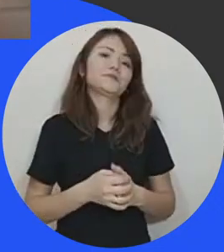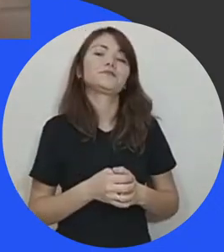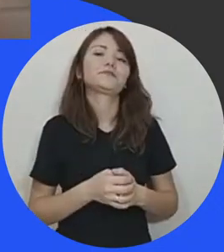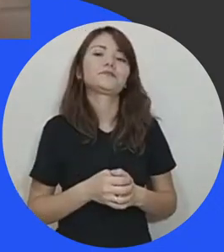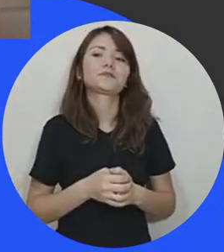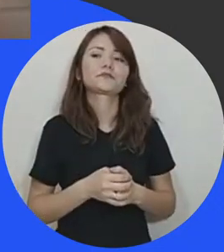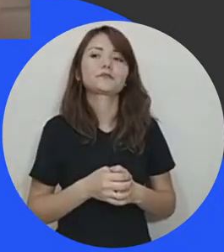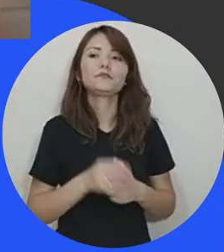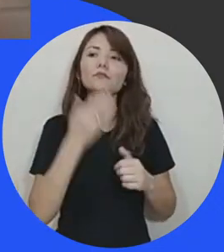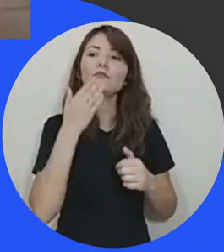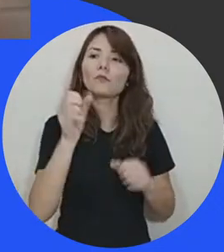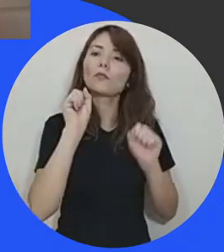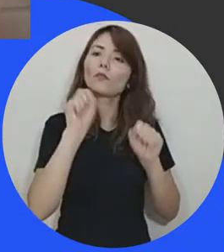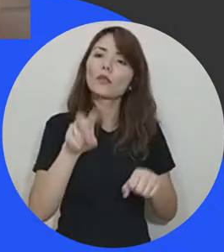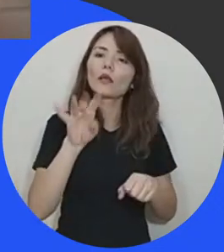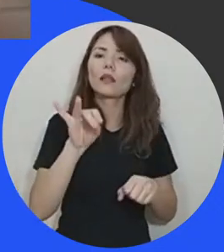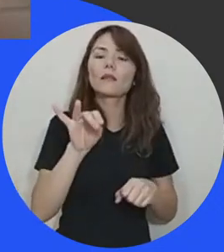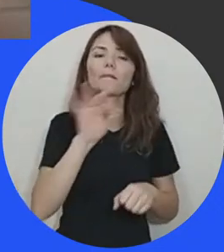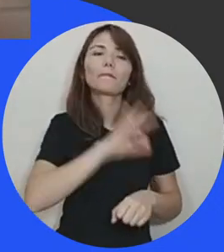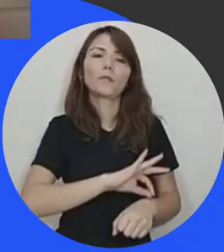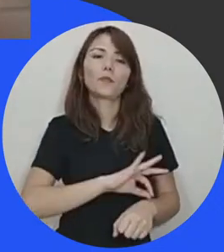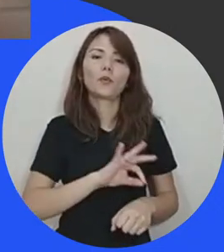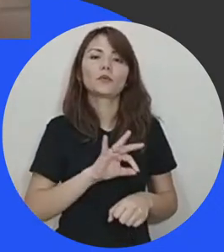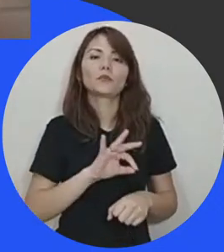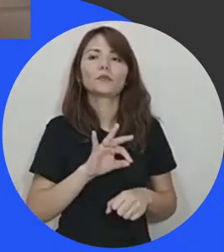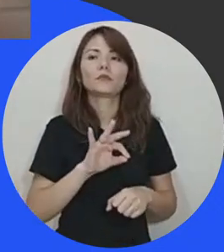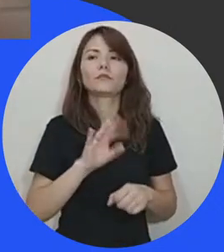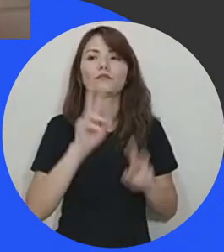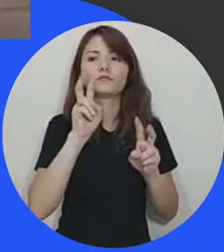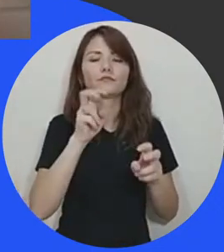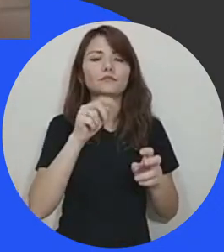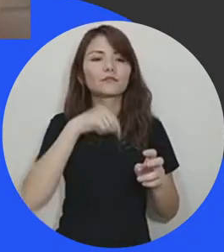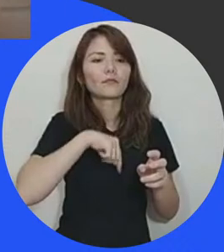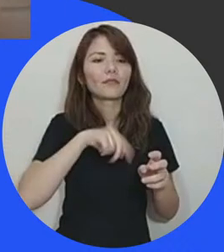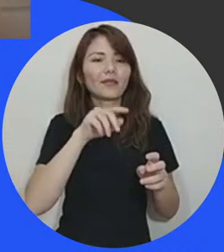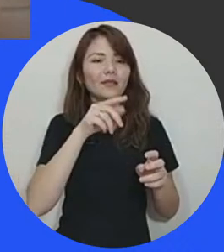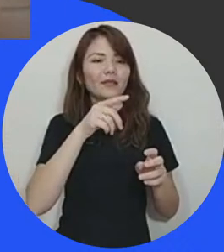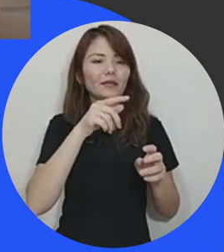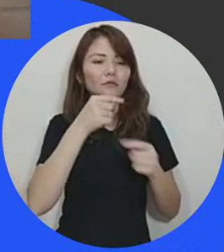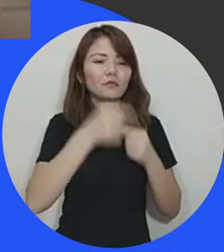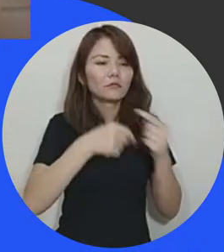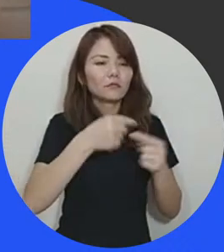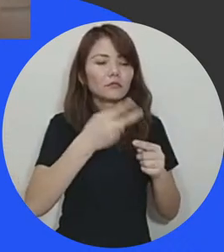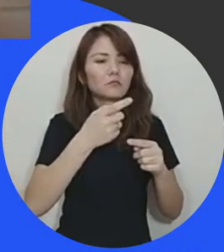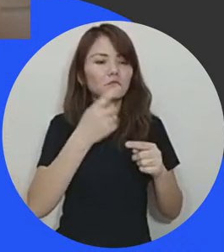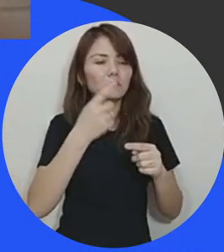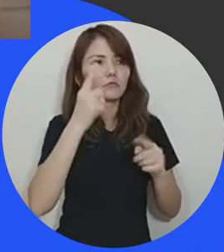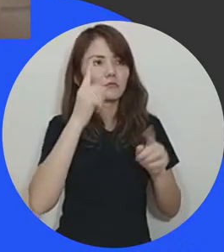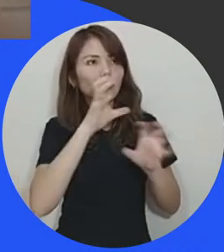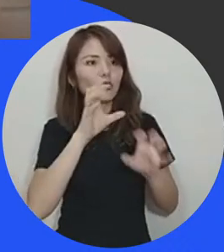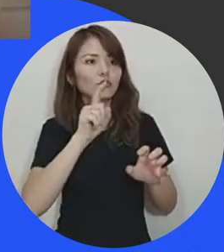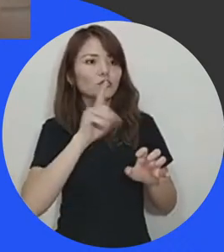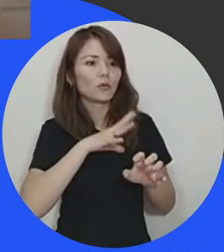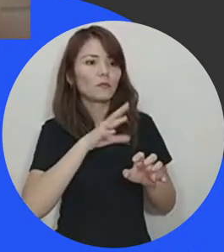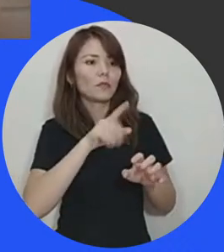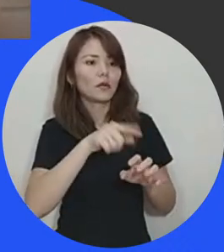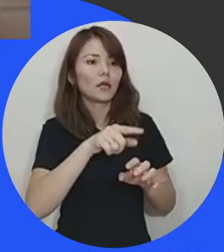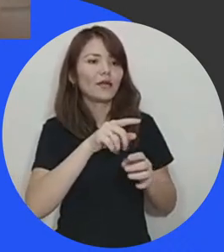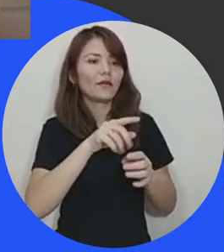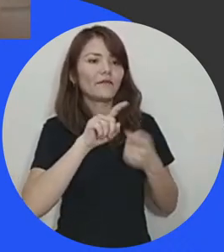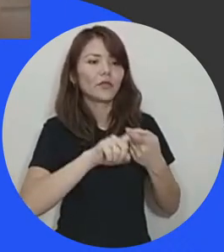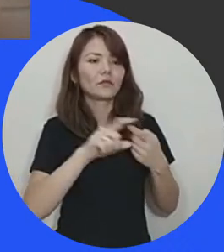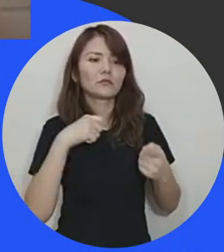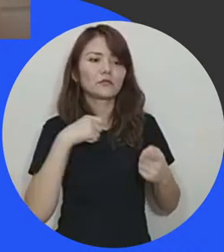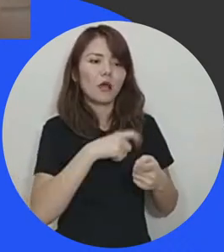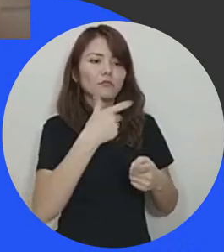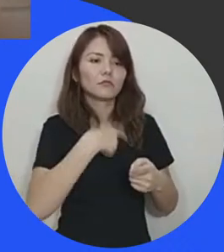like CRISPR-Cas9 to modify the coronavirus genome so it could basically fight itself? So I don't